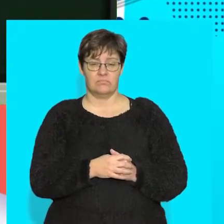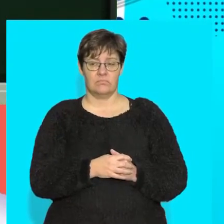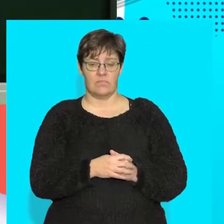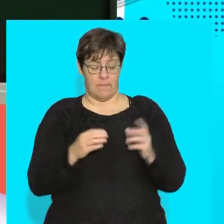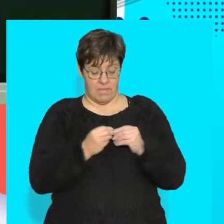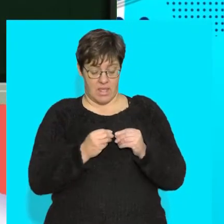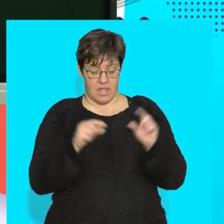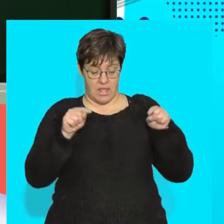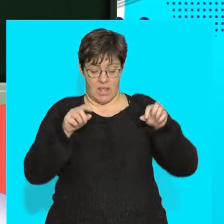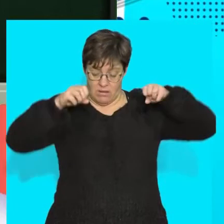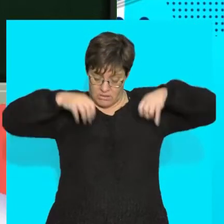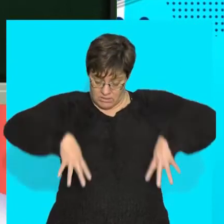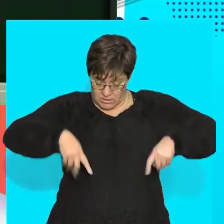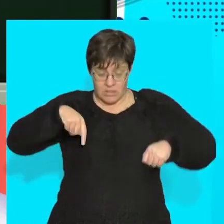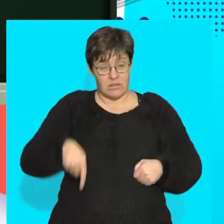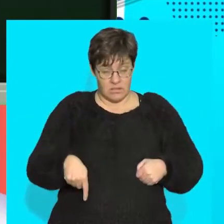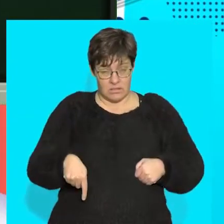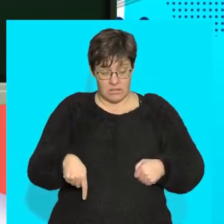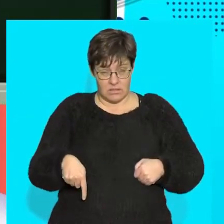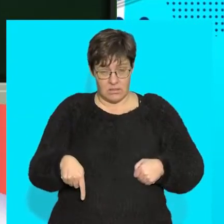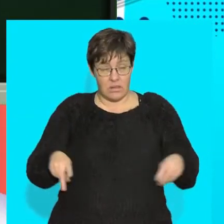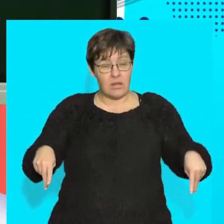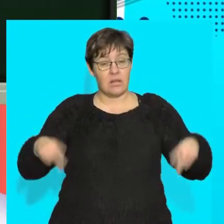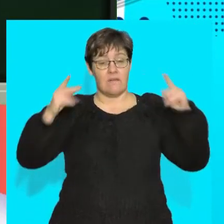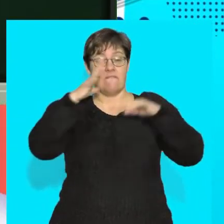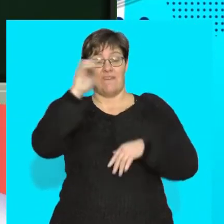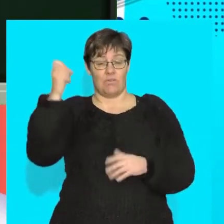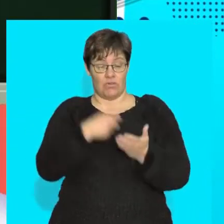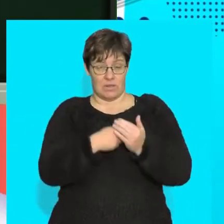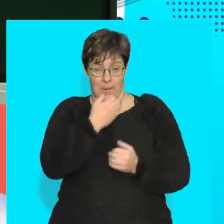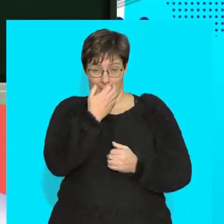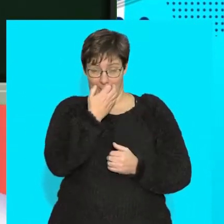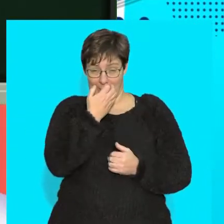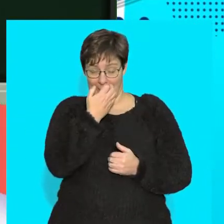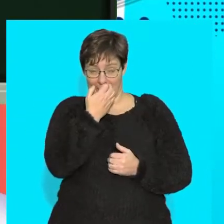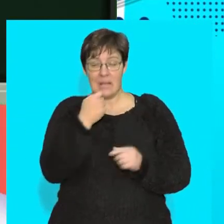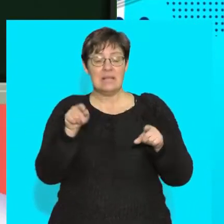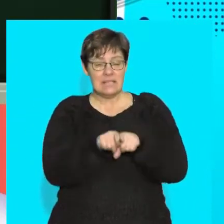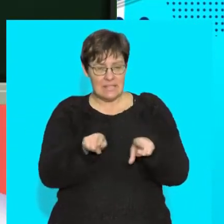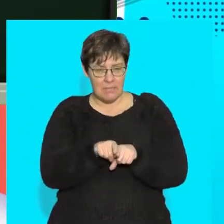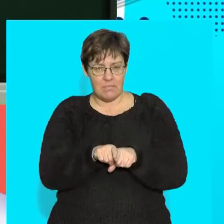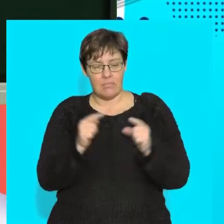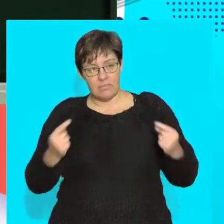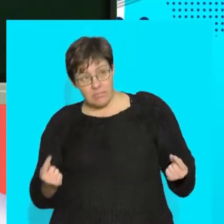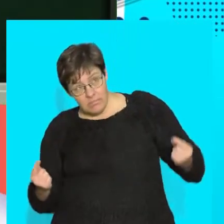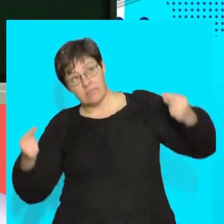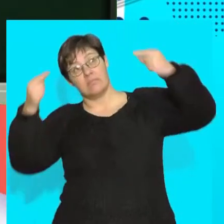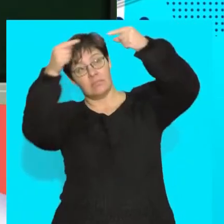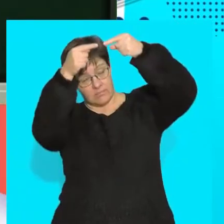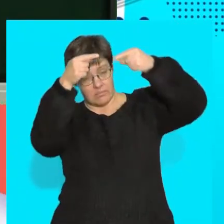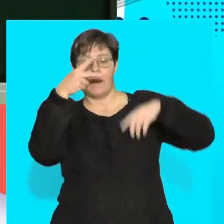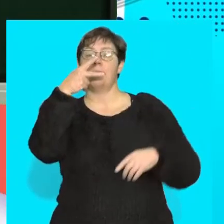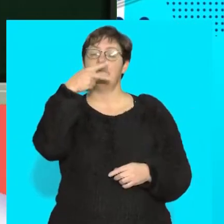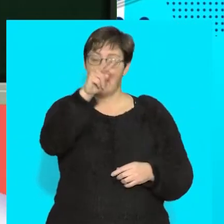recruited all these people that have now given them 500 rands, they also need to pay the initial